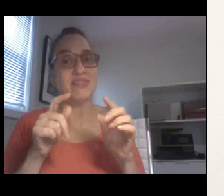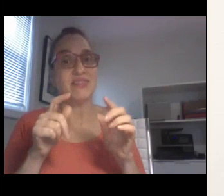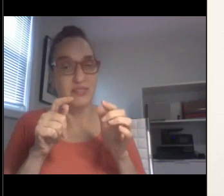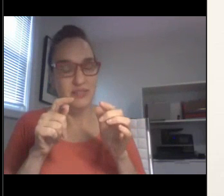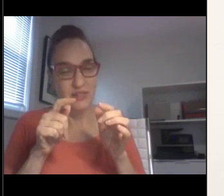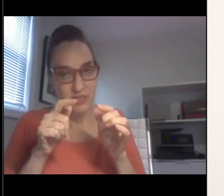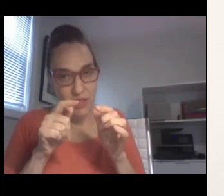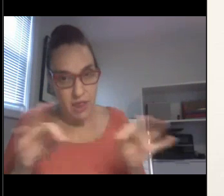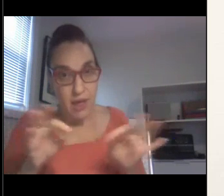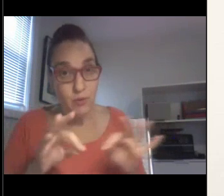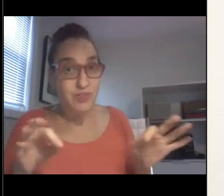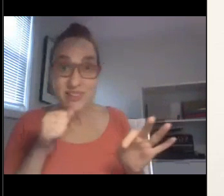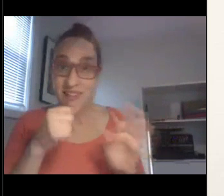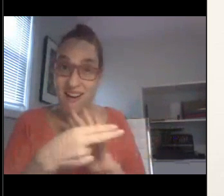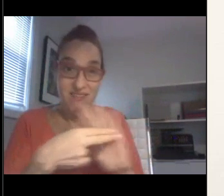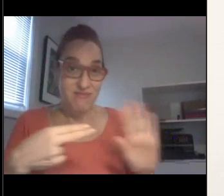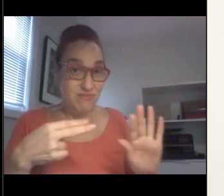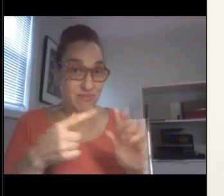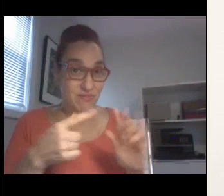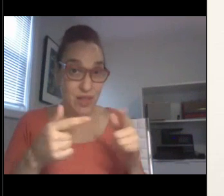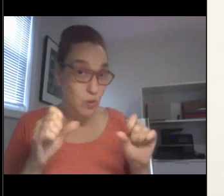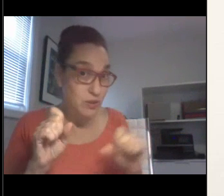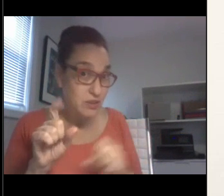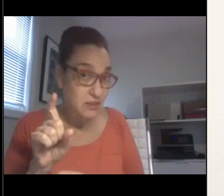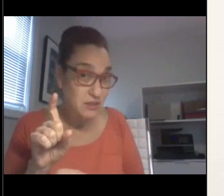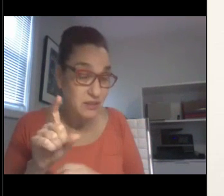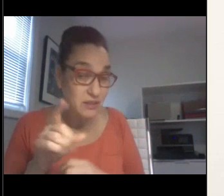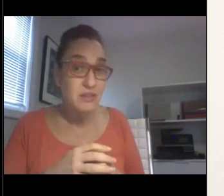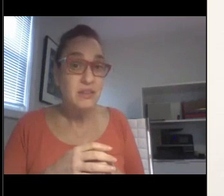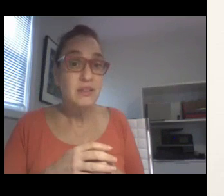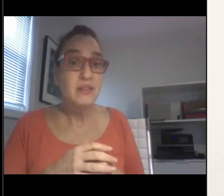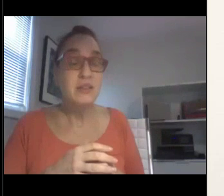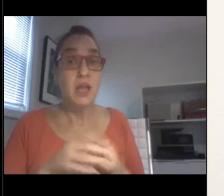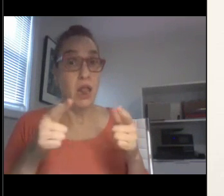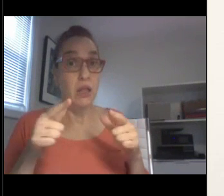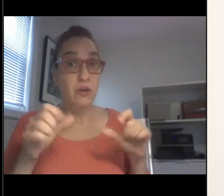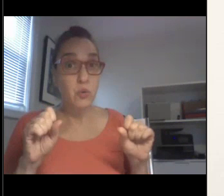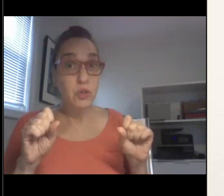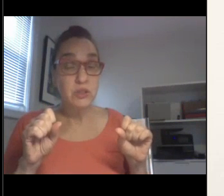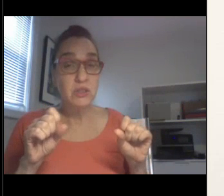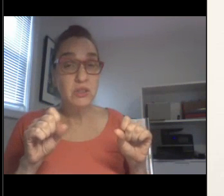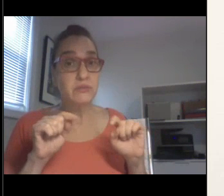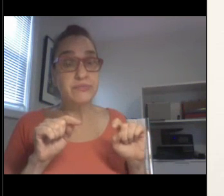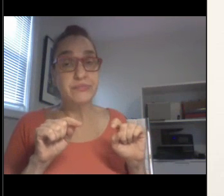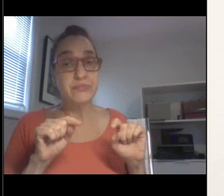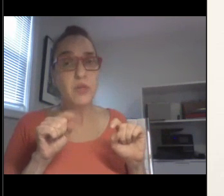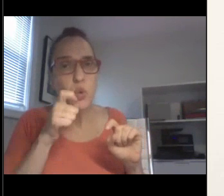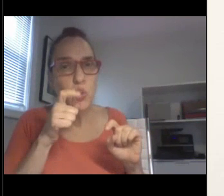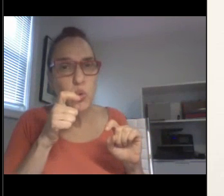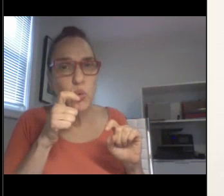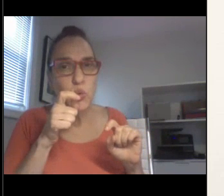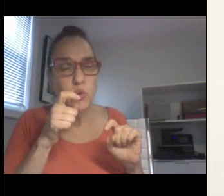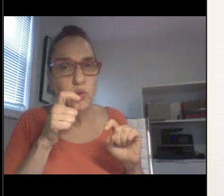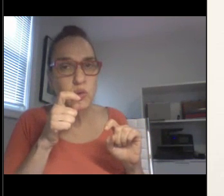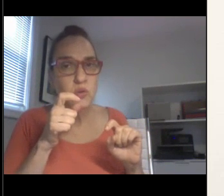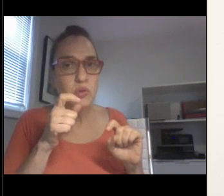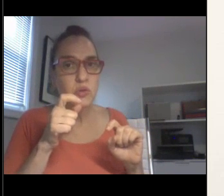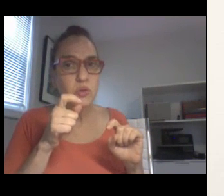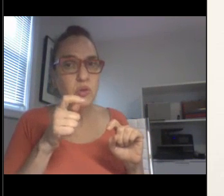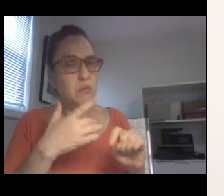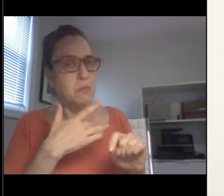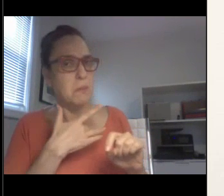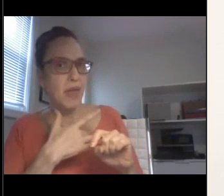And specifically, to put a finer point on it, within linguistics, who is likely to be interested in the things that are usually